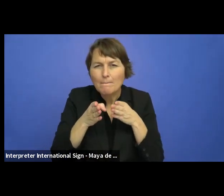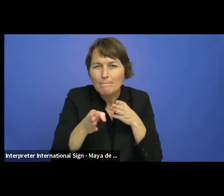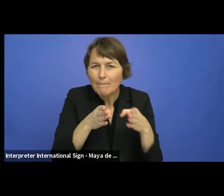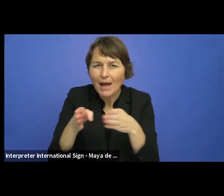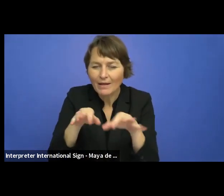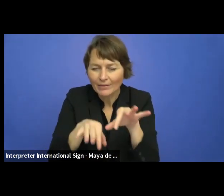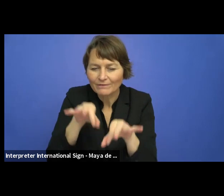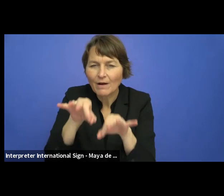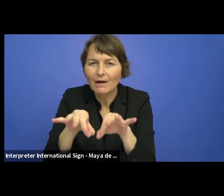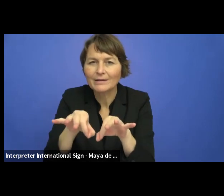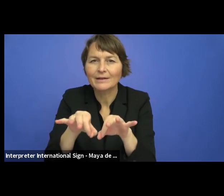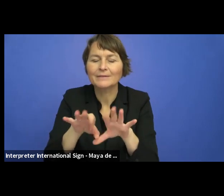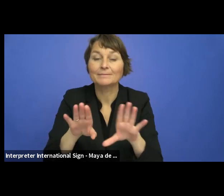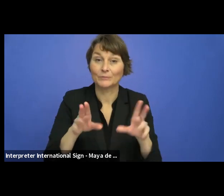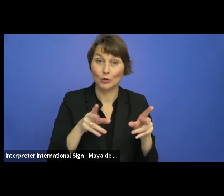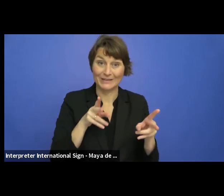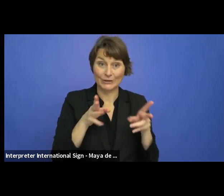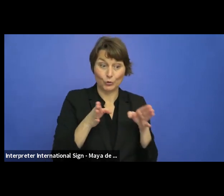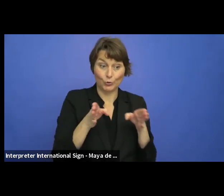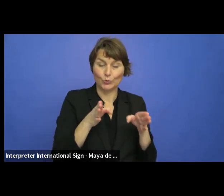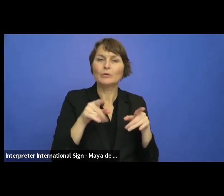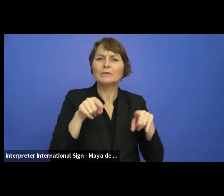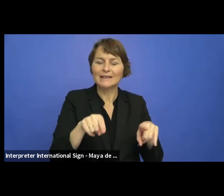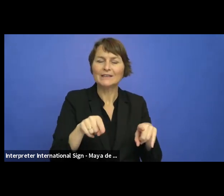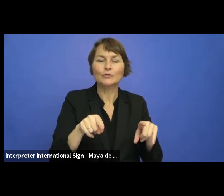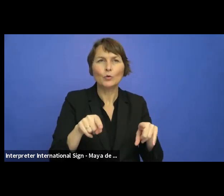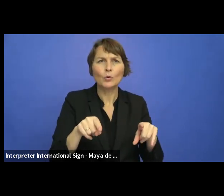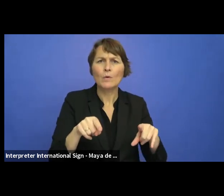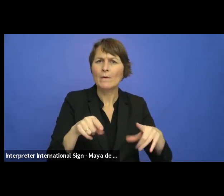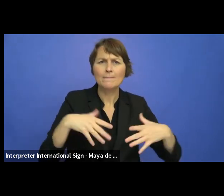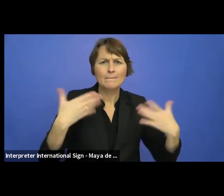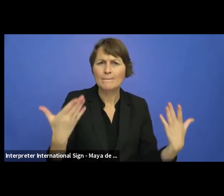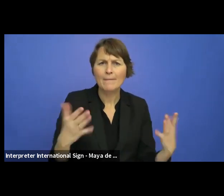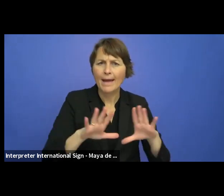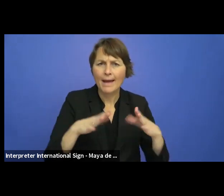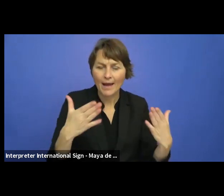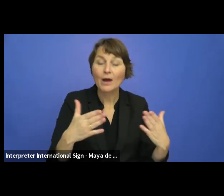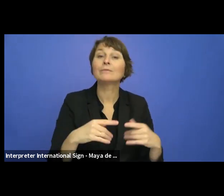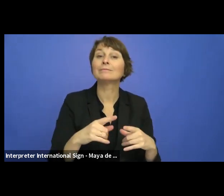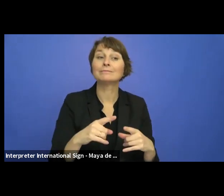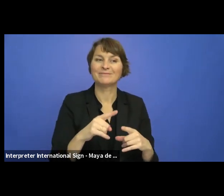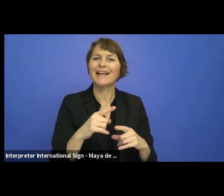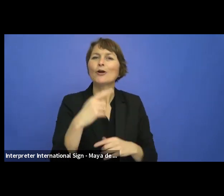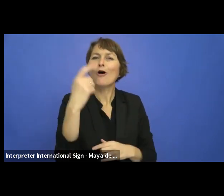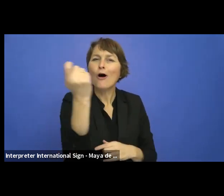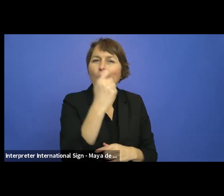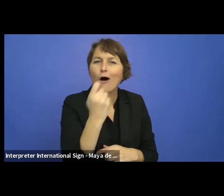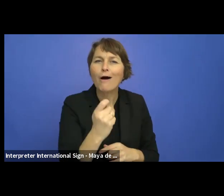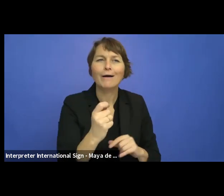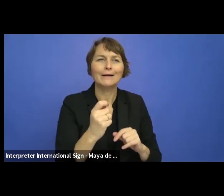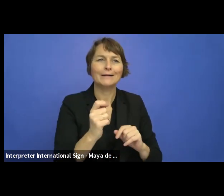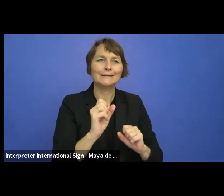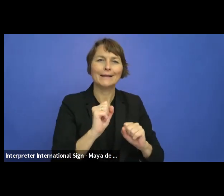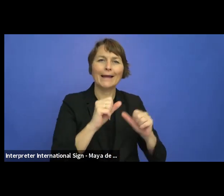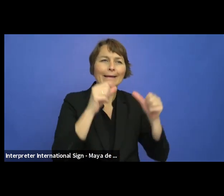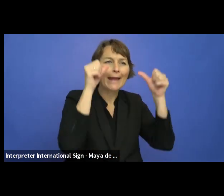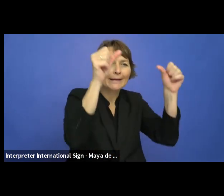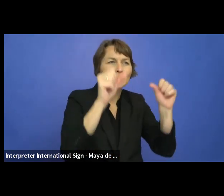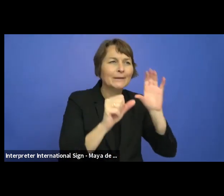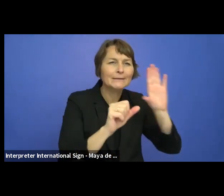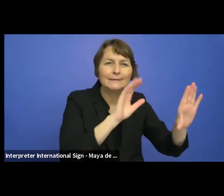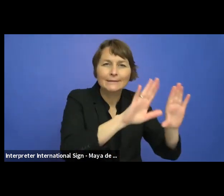We see this new creative ecology in, one, artwork, curation, exhibitions. Two, our